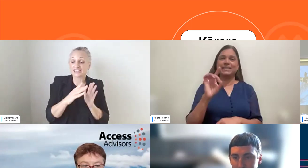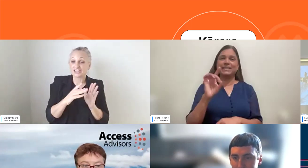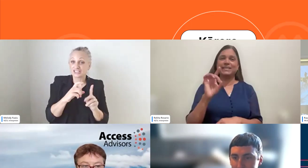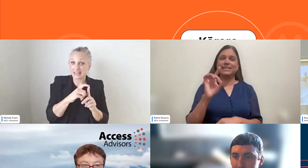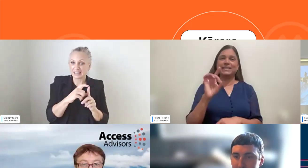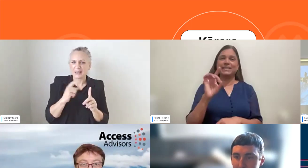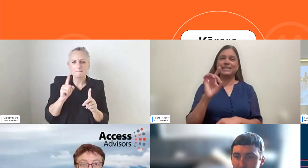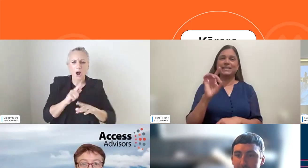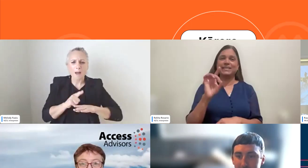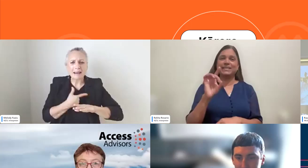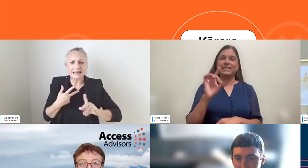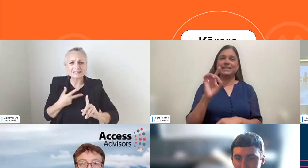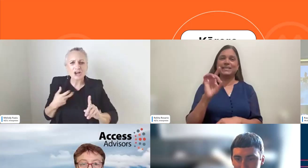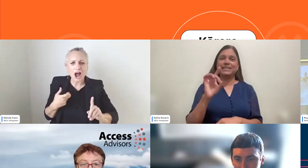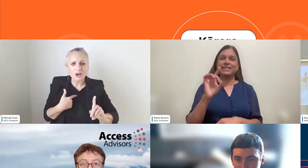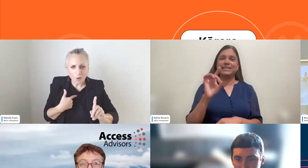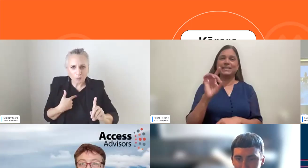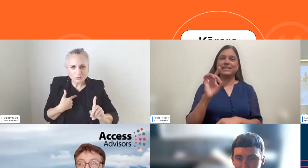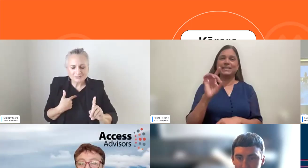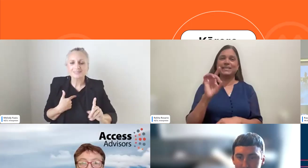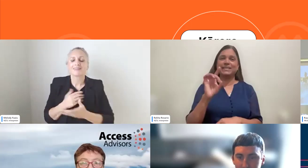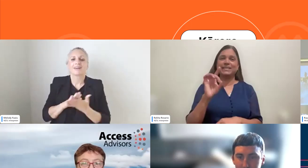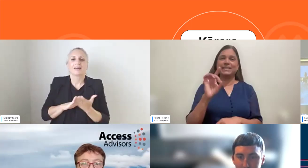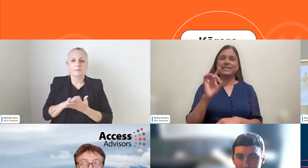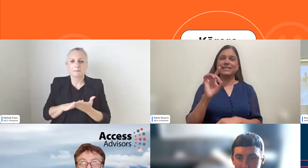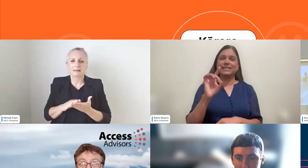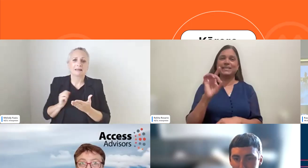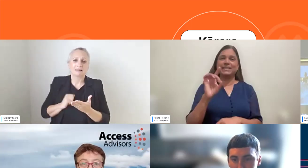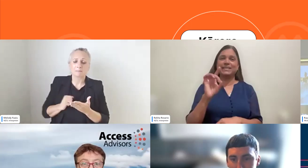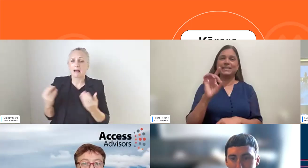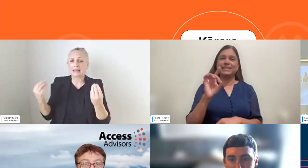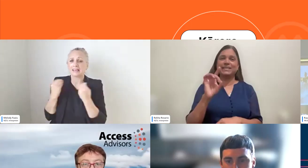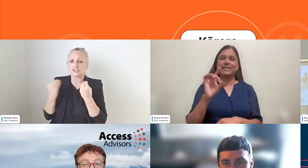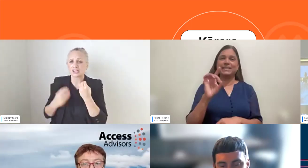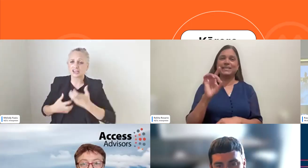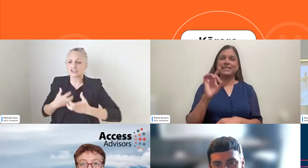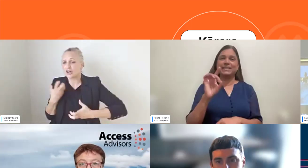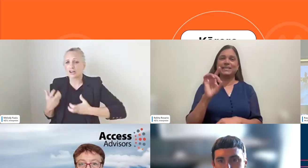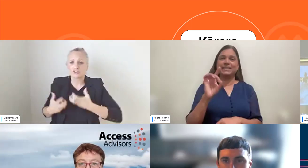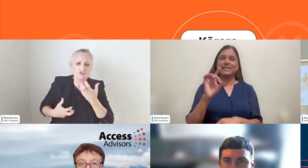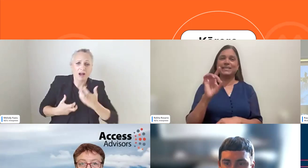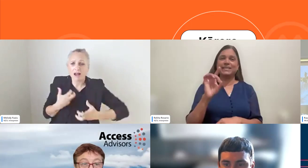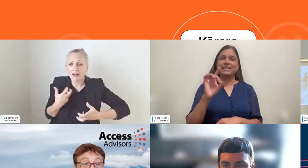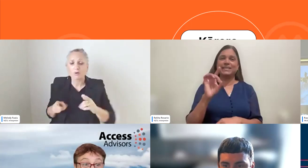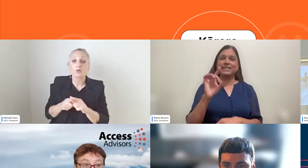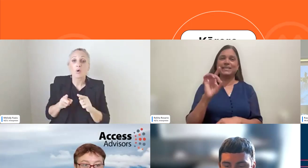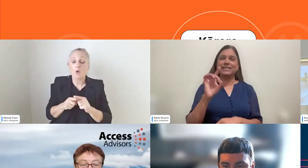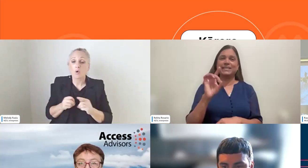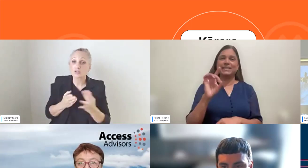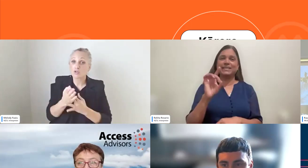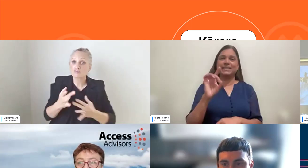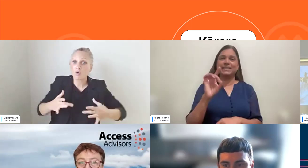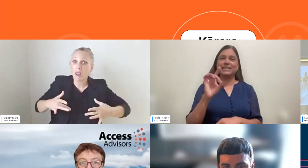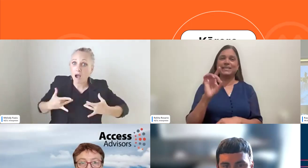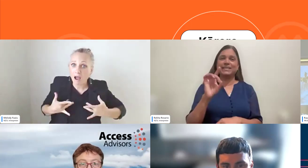diagnosed ADHD. So I struggled through a lot of my education and through life thinking that that it was me that